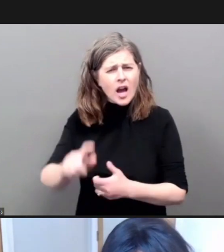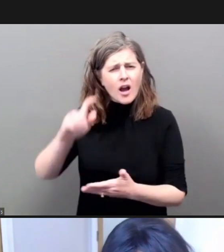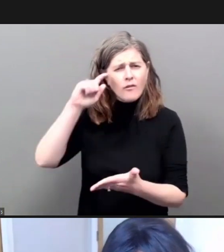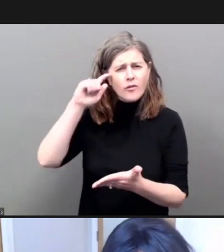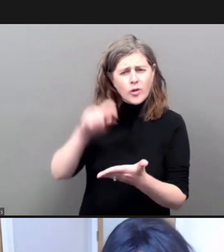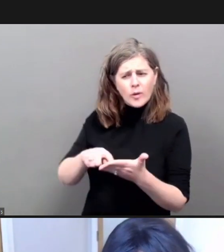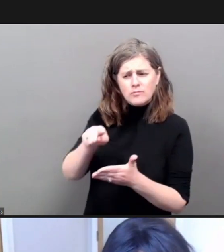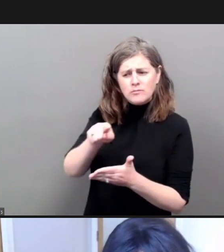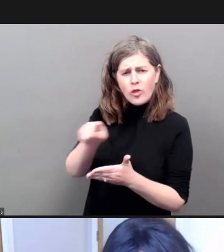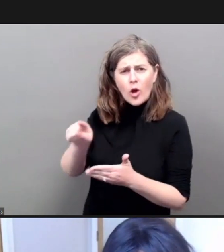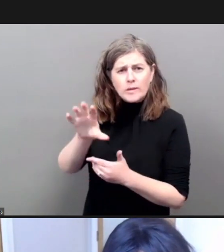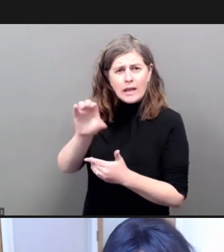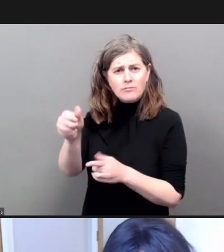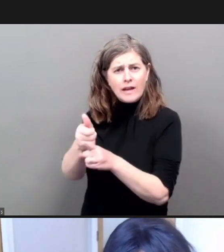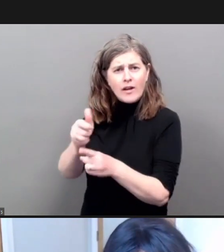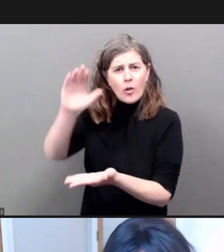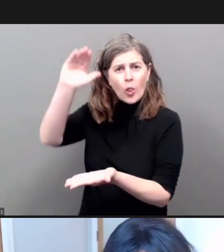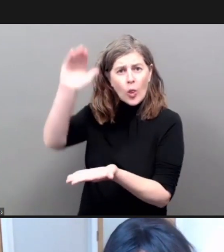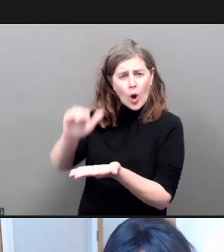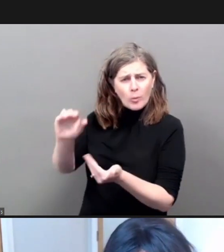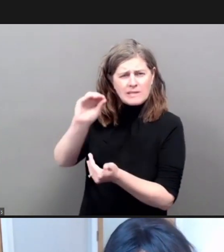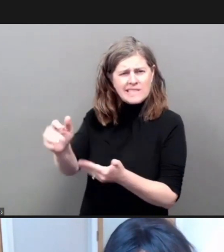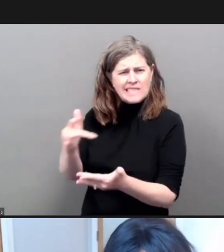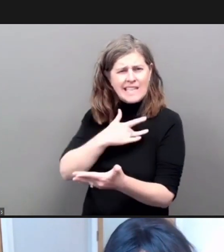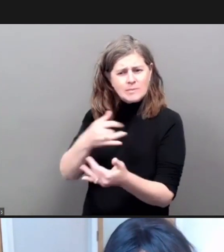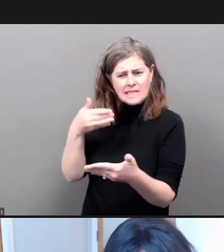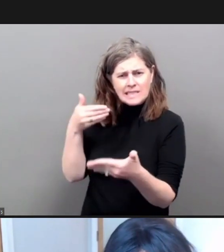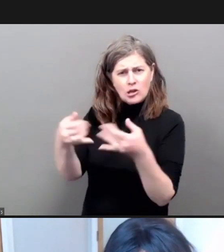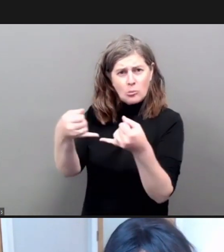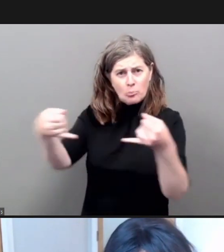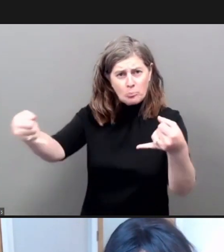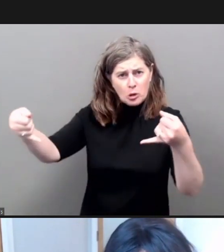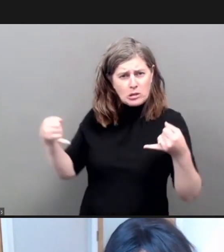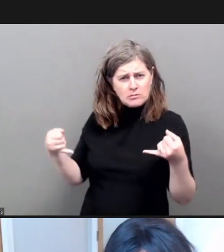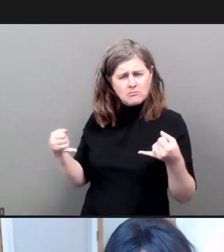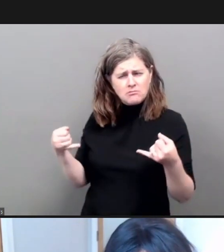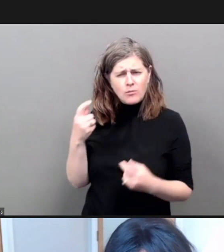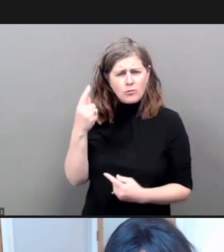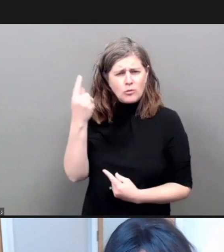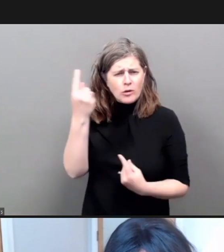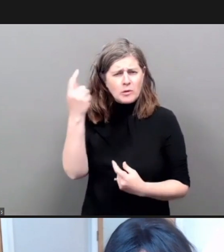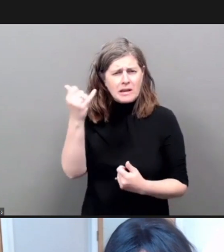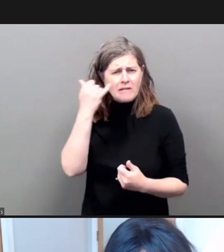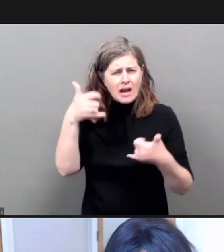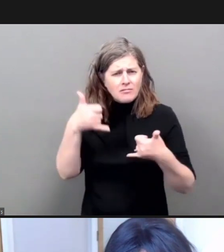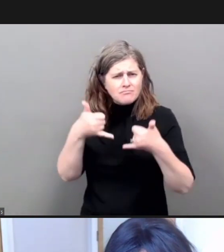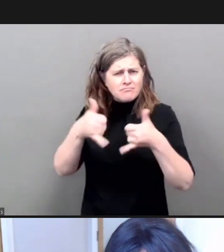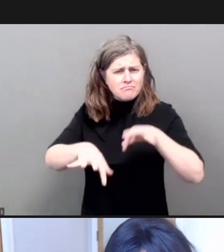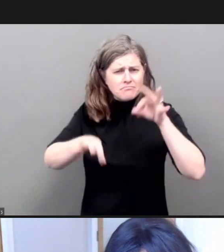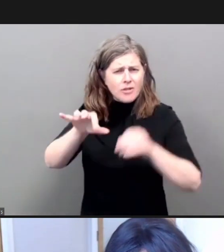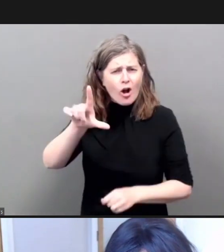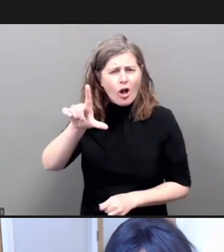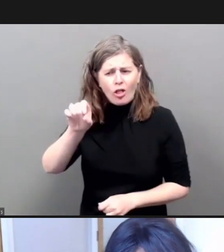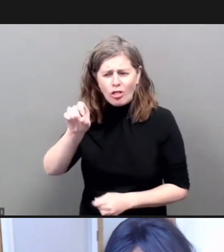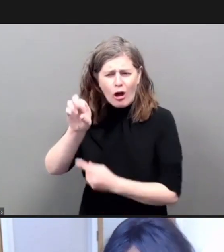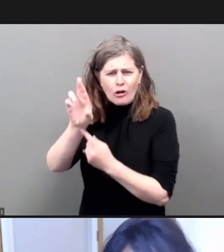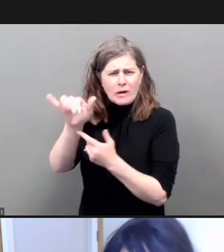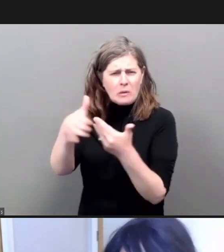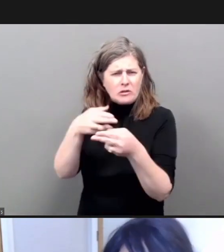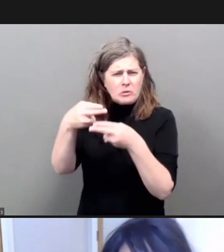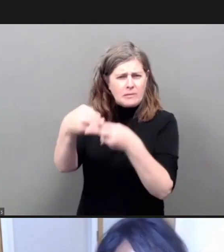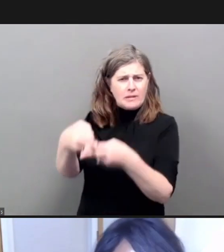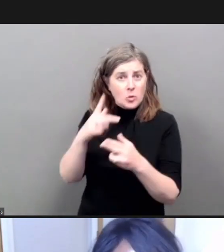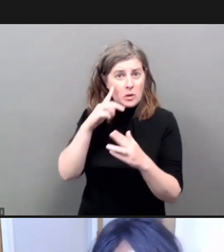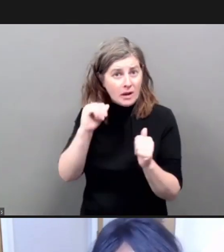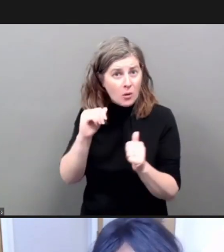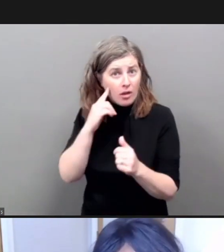in border counties. I wonder if with the vaccine lottery or sweepstakes, whatever we're calling it, if you expect that we'll see an